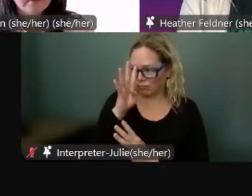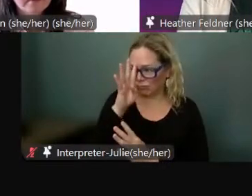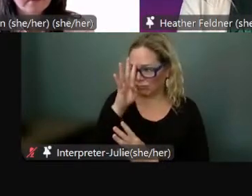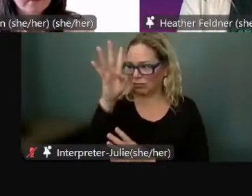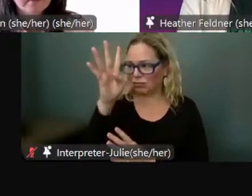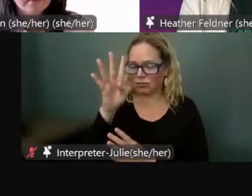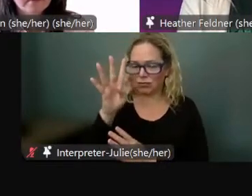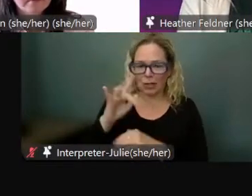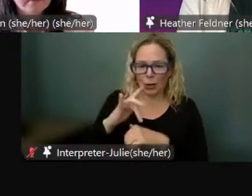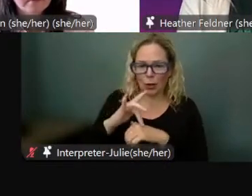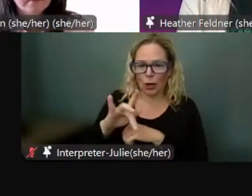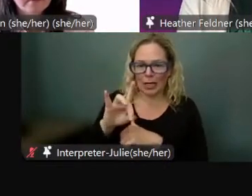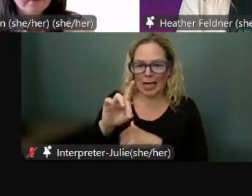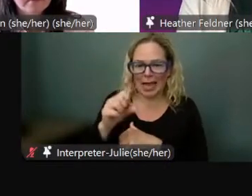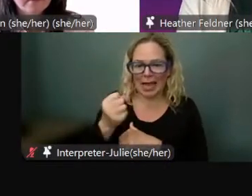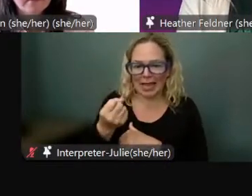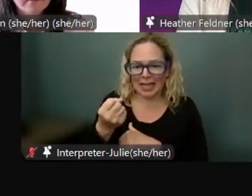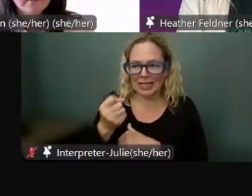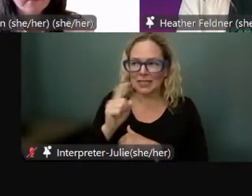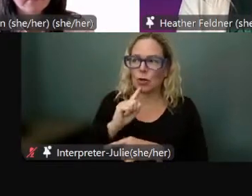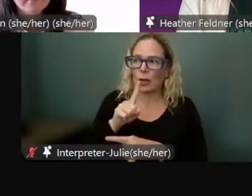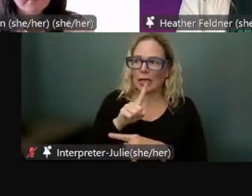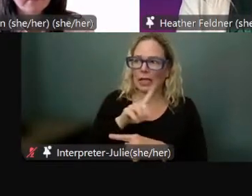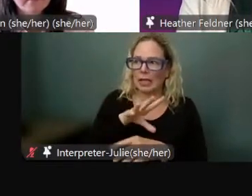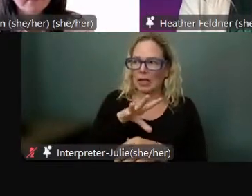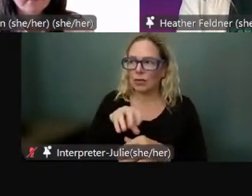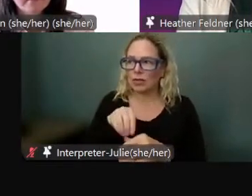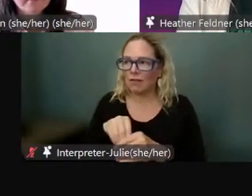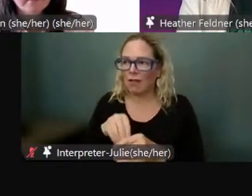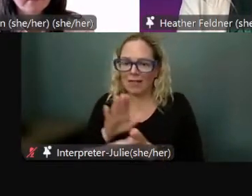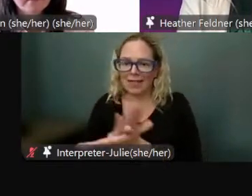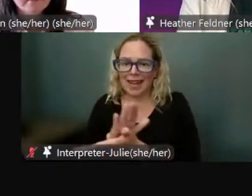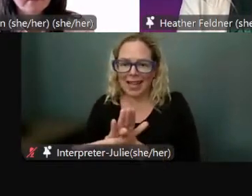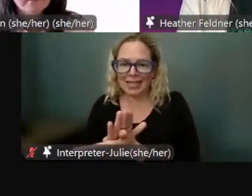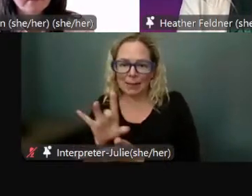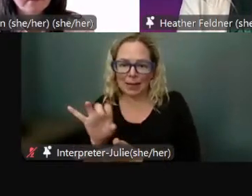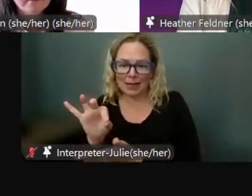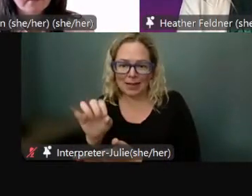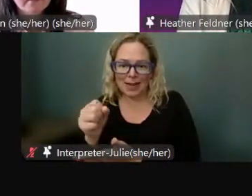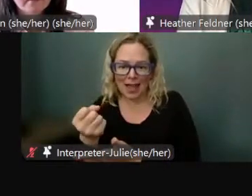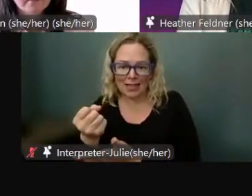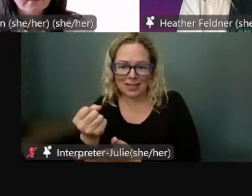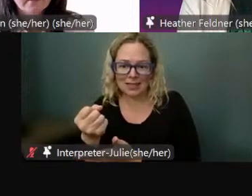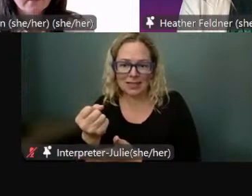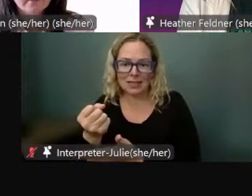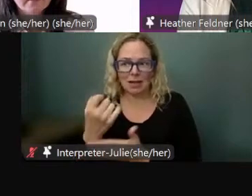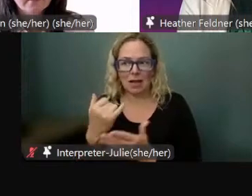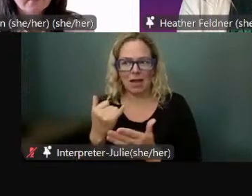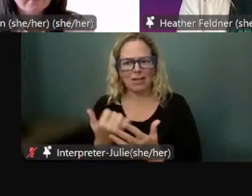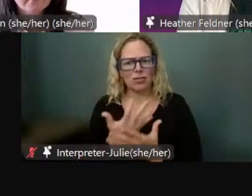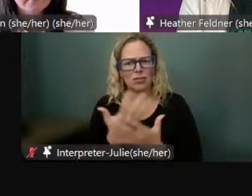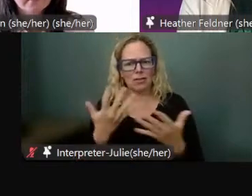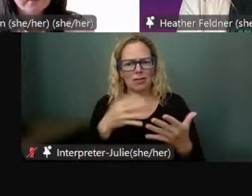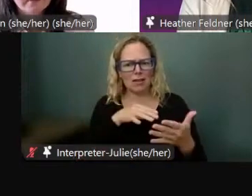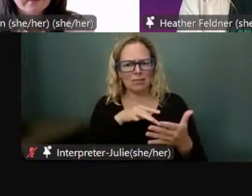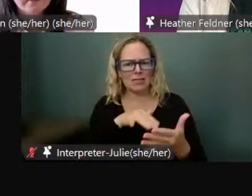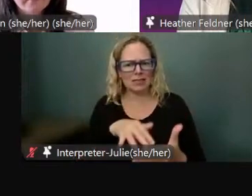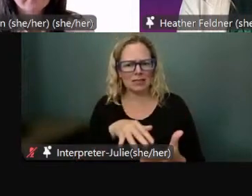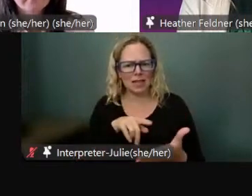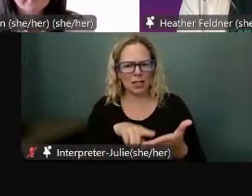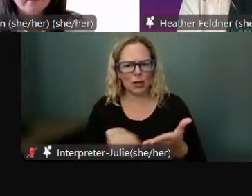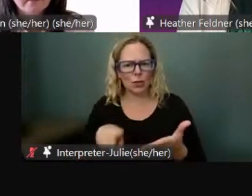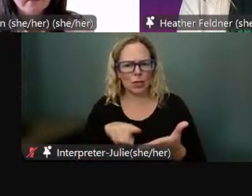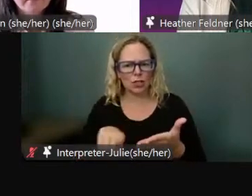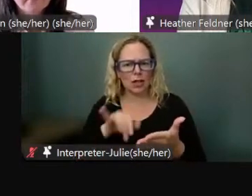hit academia in the early 90s, and that there is a lot of work out there that continues to build on the